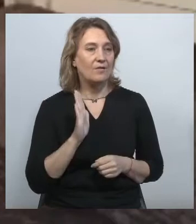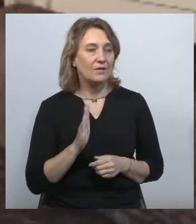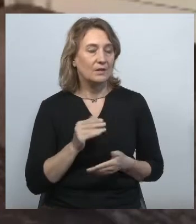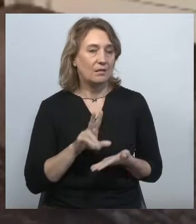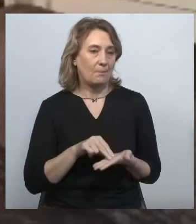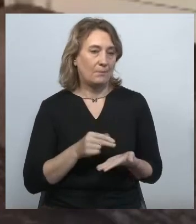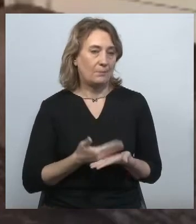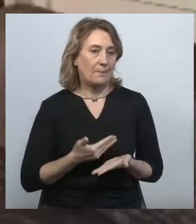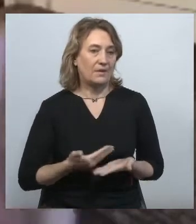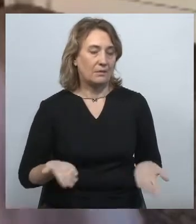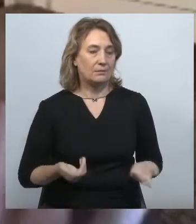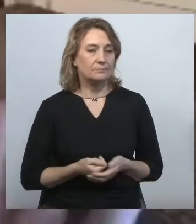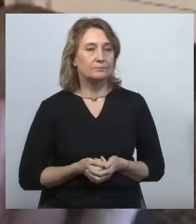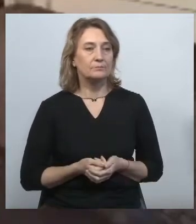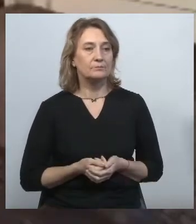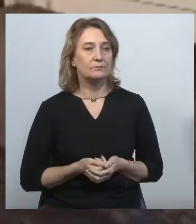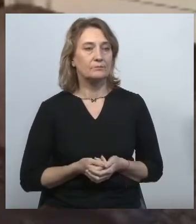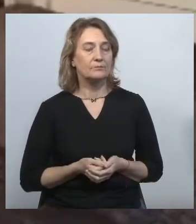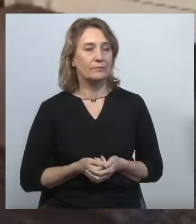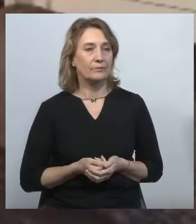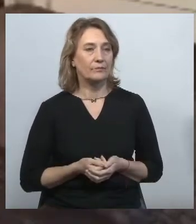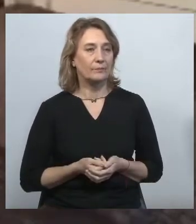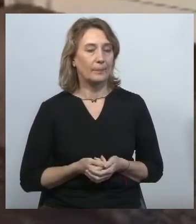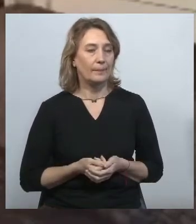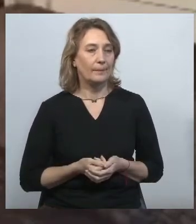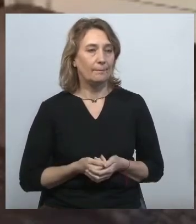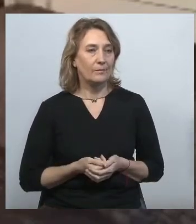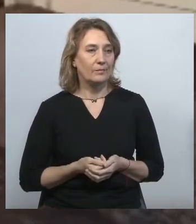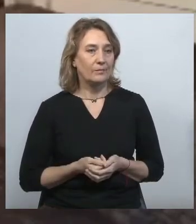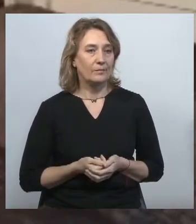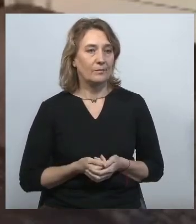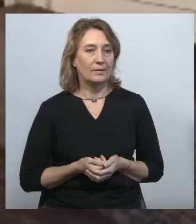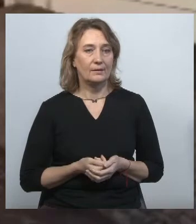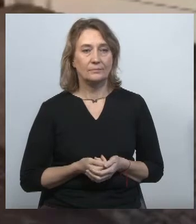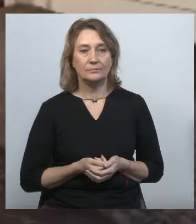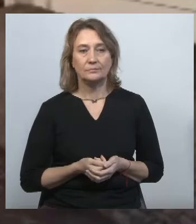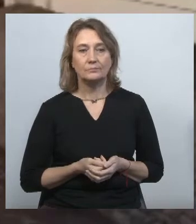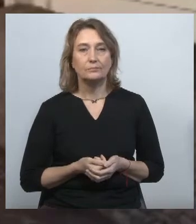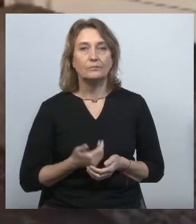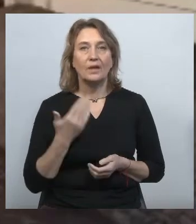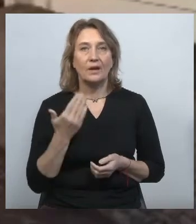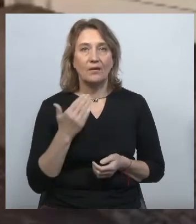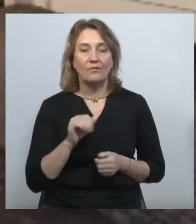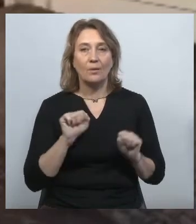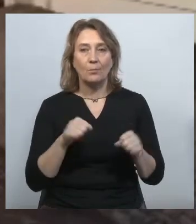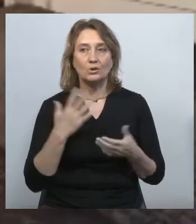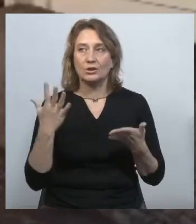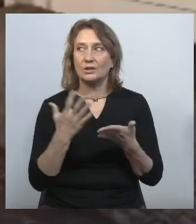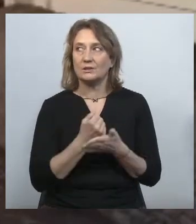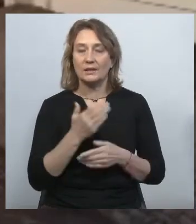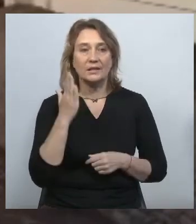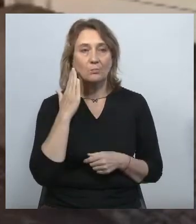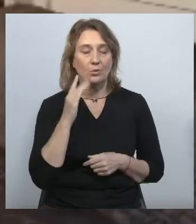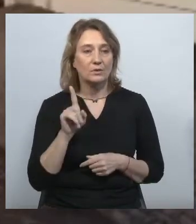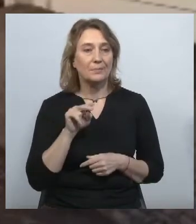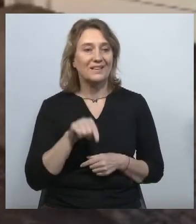and accountability. I understand that. But to the greatest extent you can find a way to make that very minor